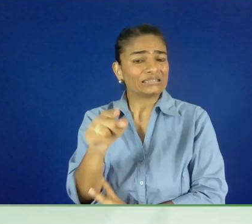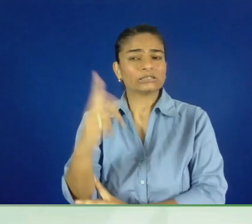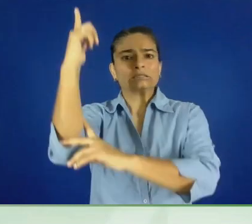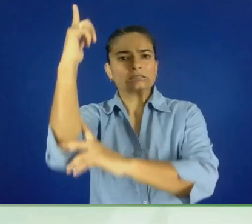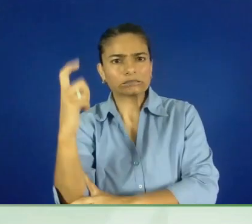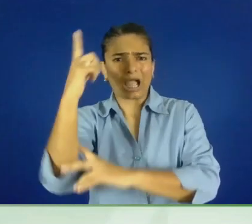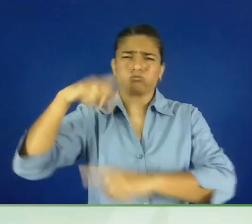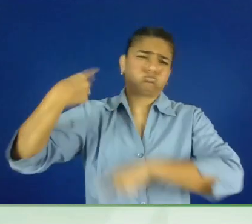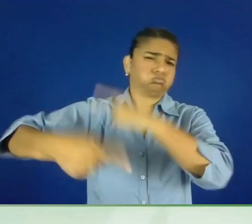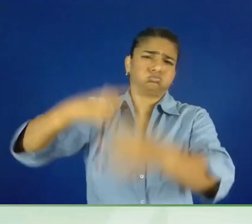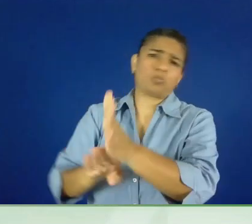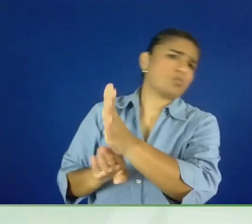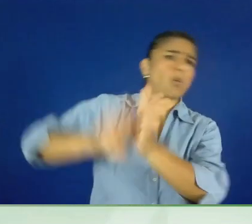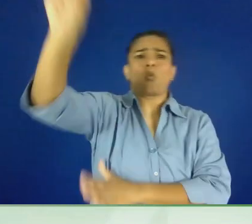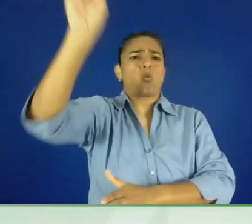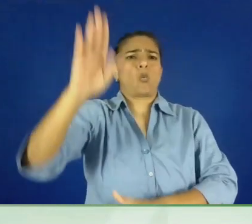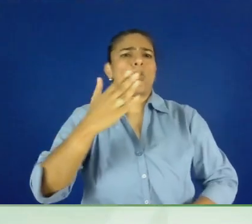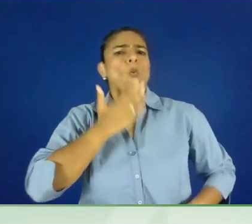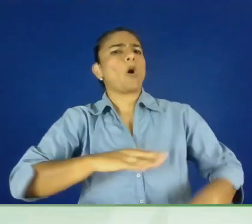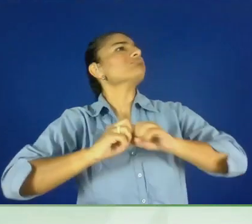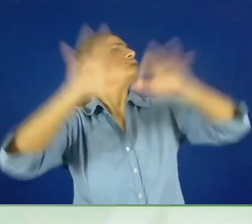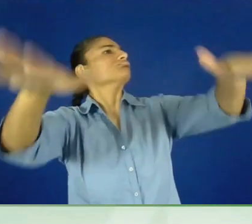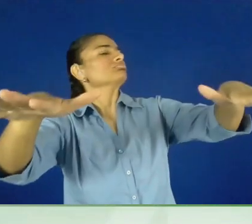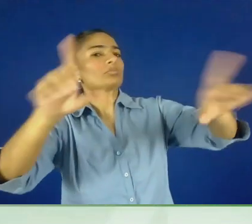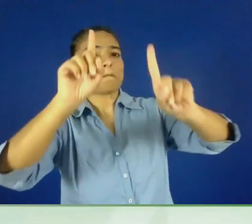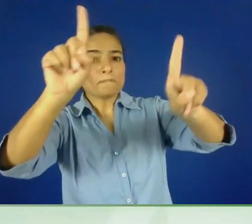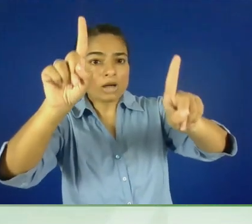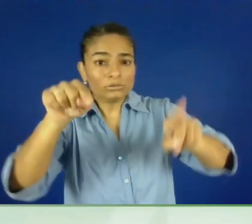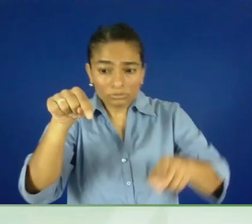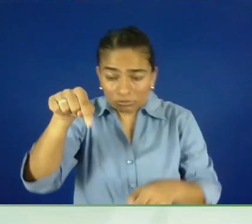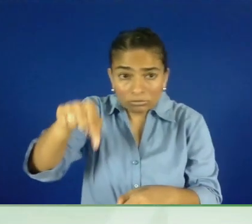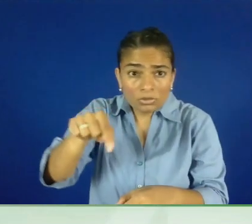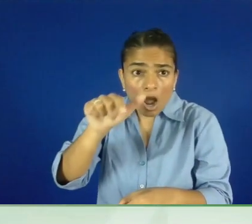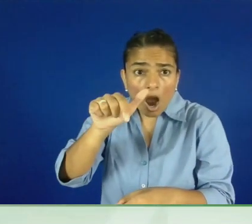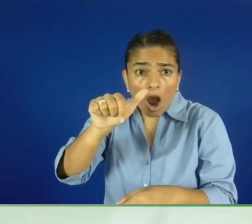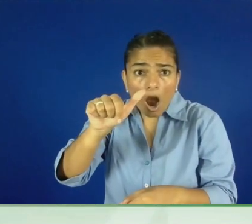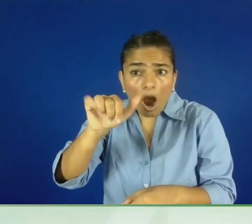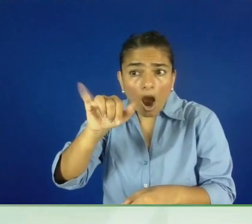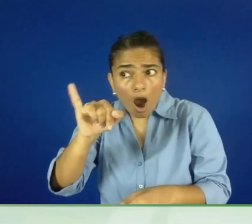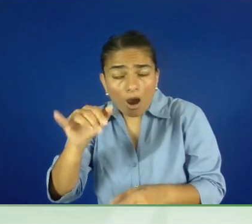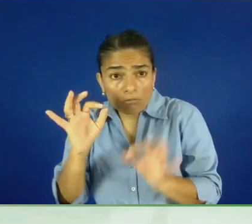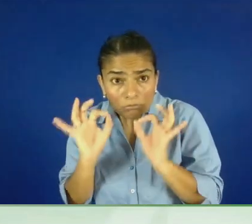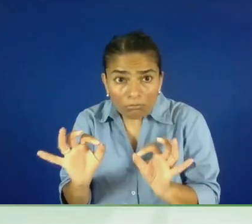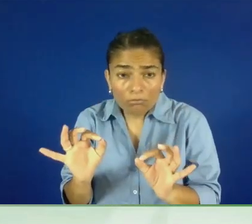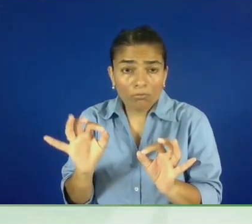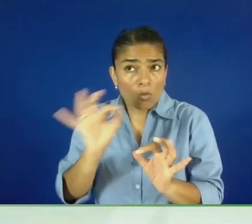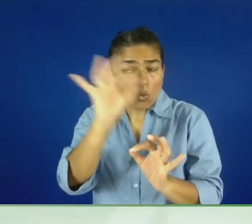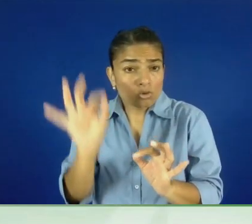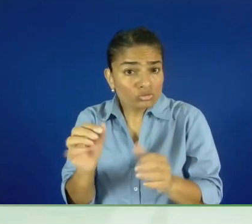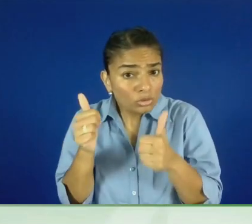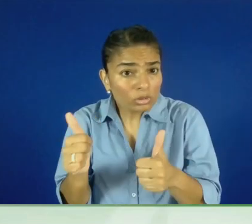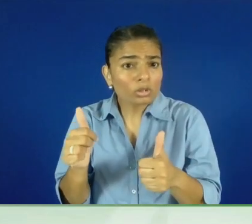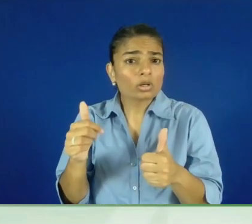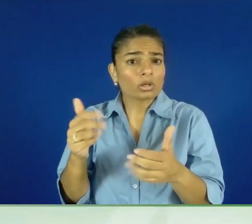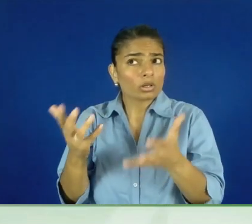don't even know what question to ask. They even know there is a question to be asked. So, how do we reach those people, Chris? well,